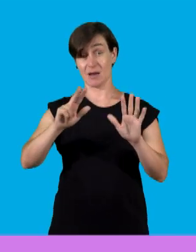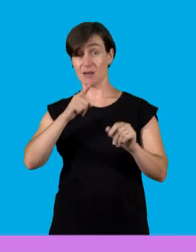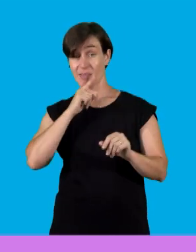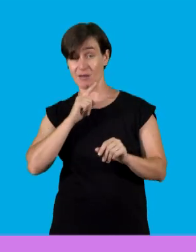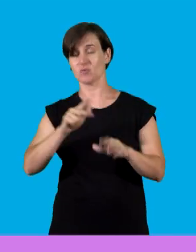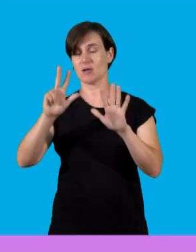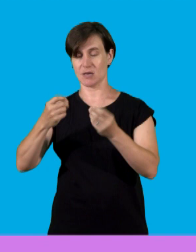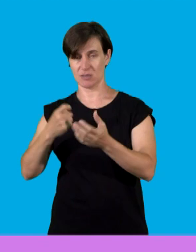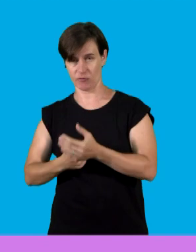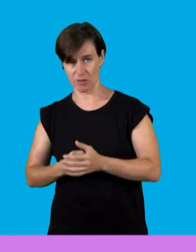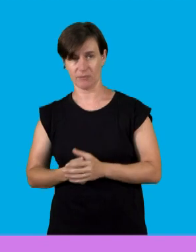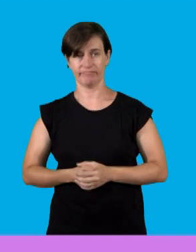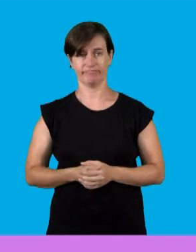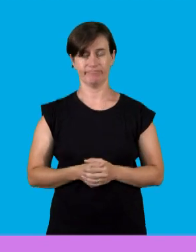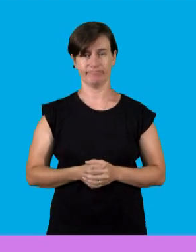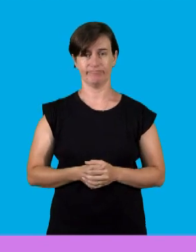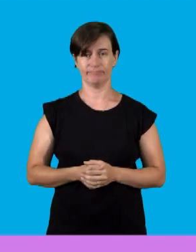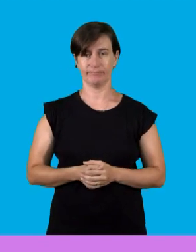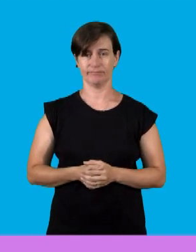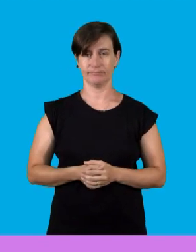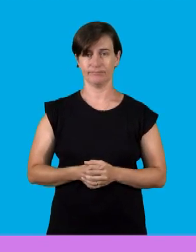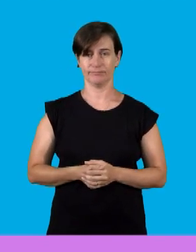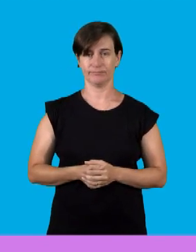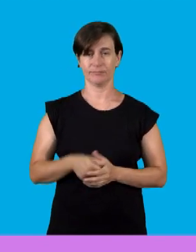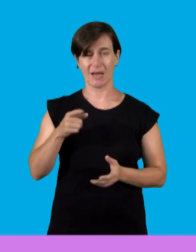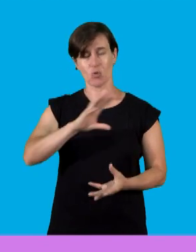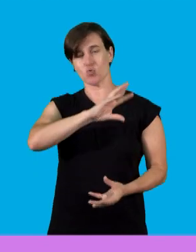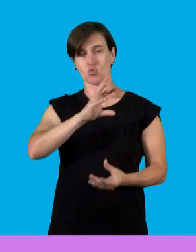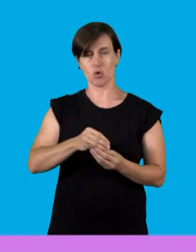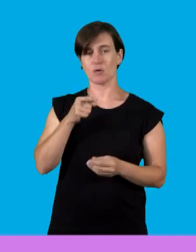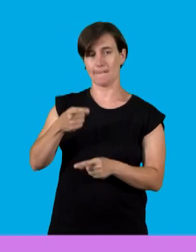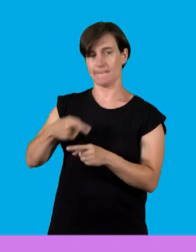3,778,800 rand. Okay, so this is what he'll pay back over a period of 20 years.